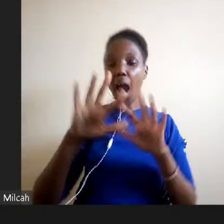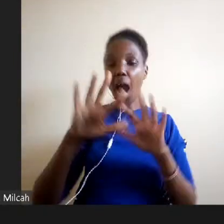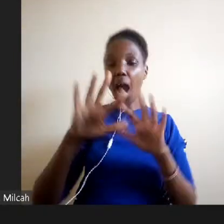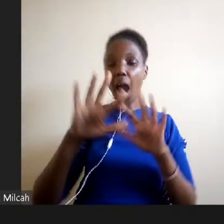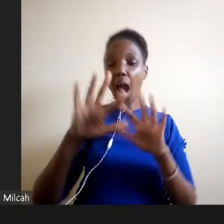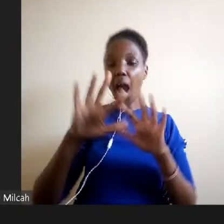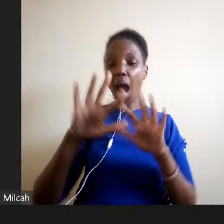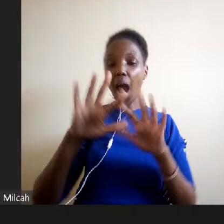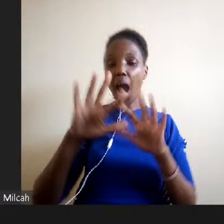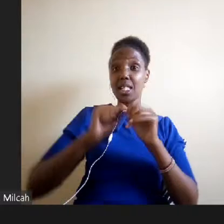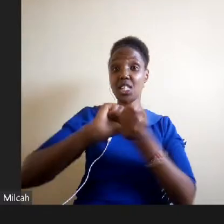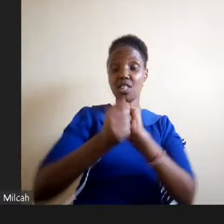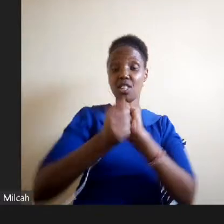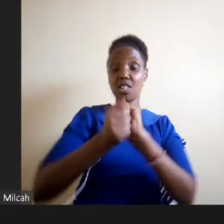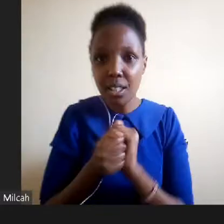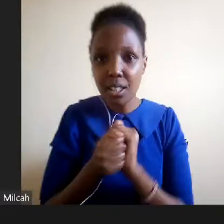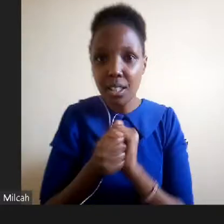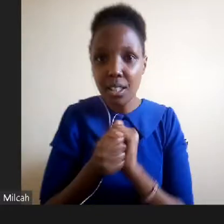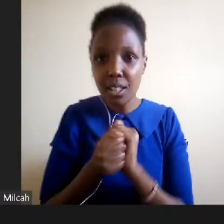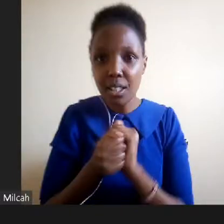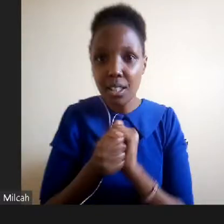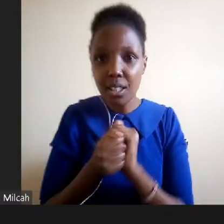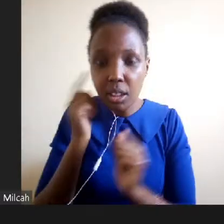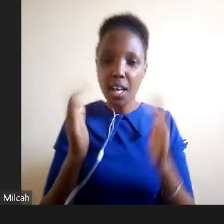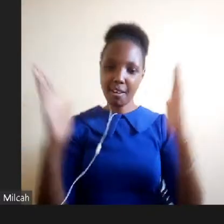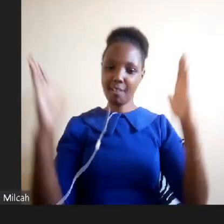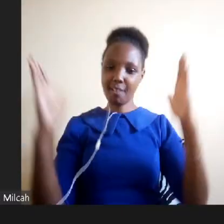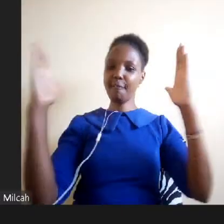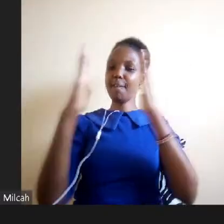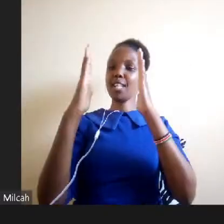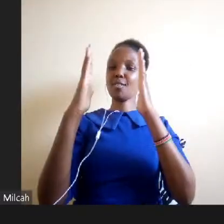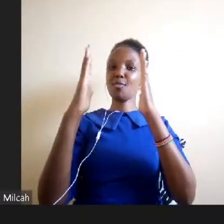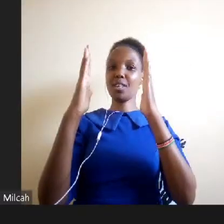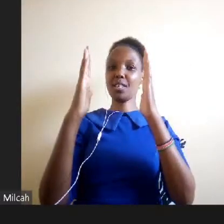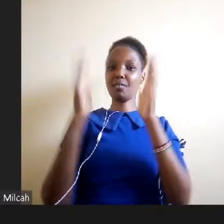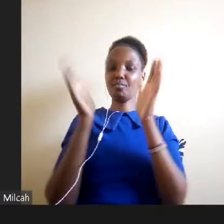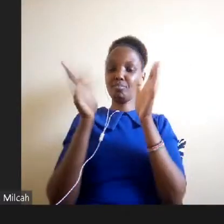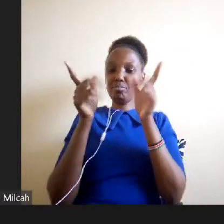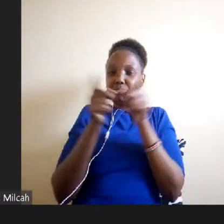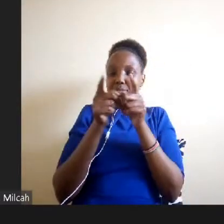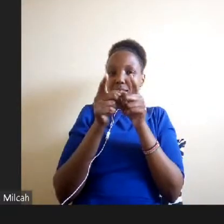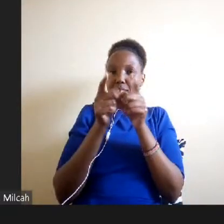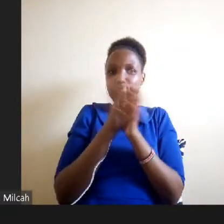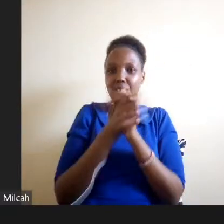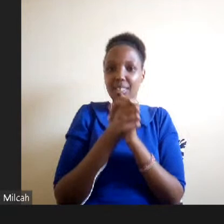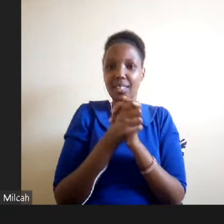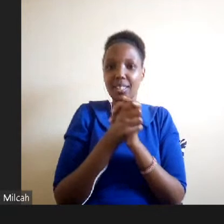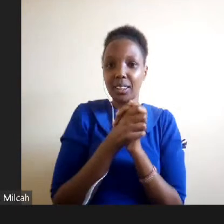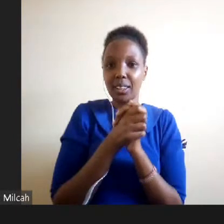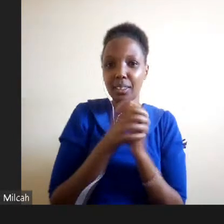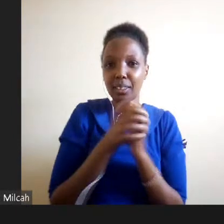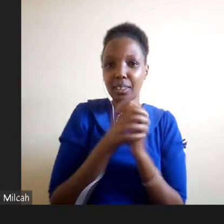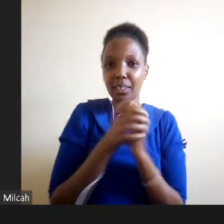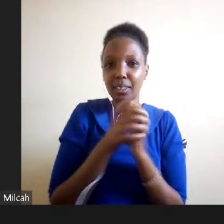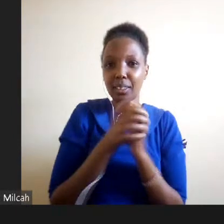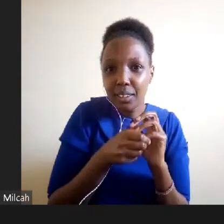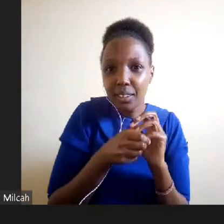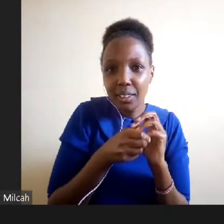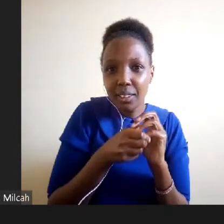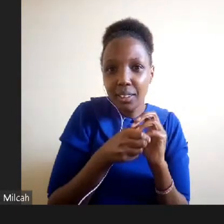when it was face to face, we had smaller audiences within a closed quarter. That is what many parents I know resonate